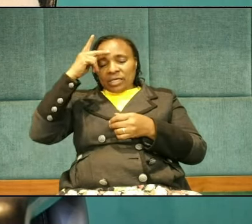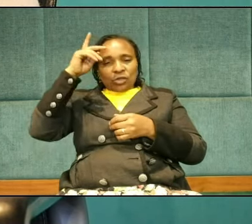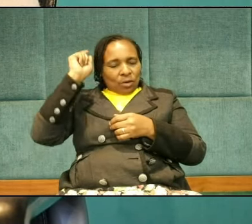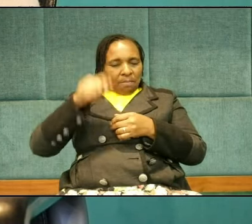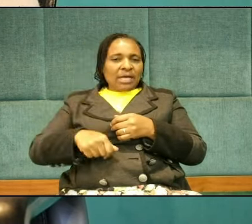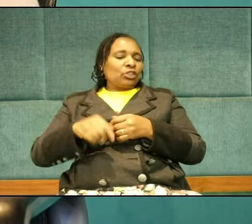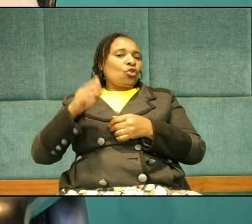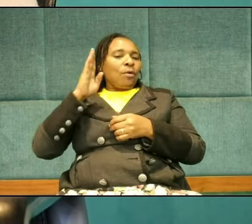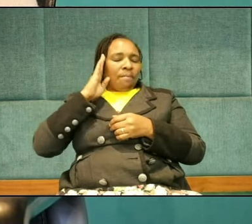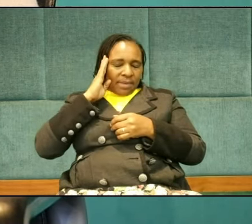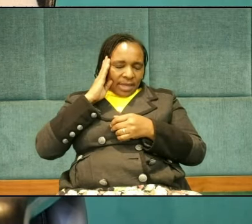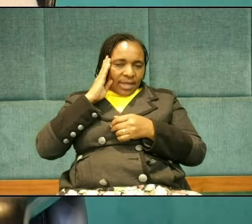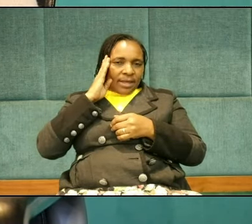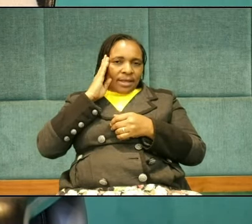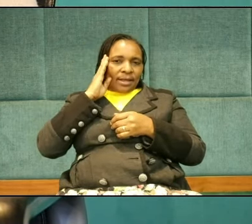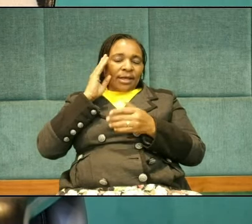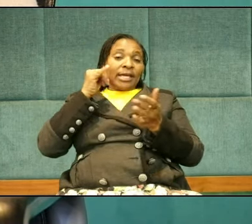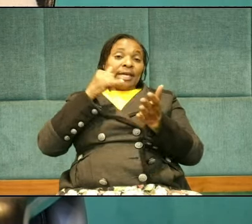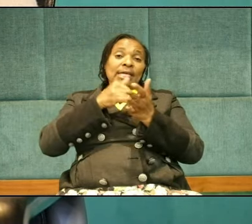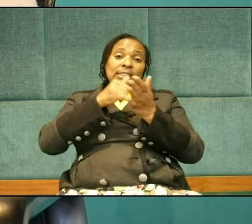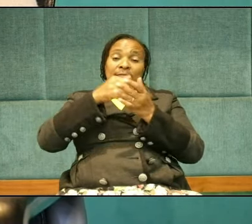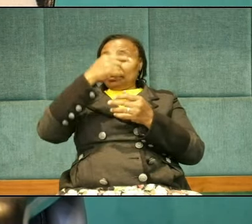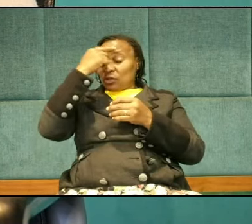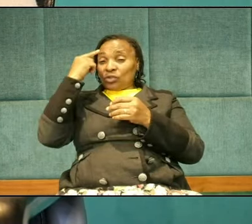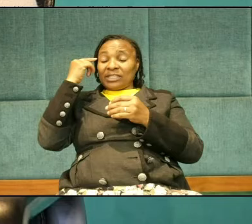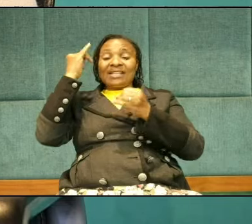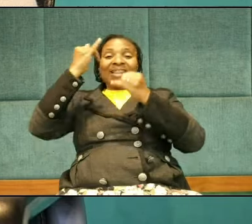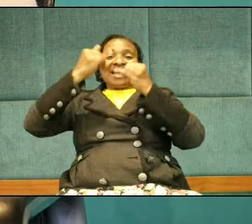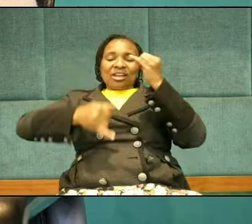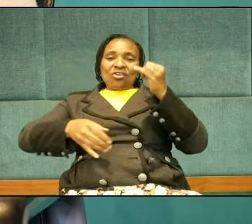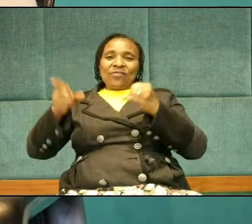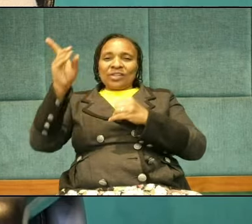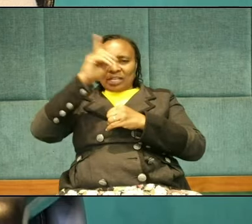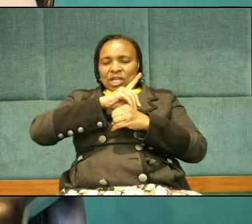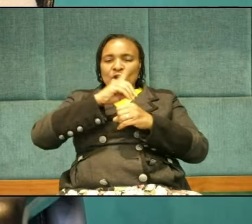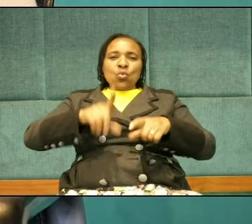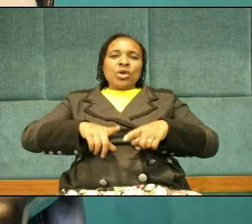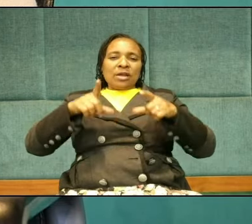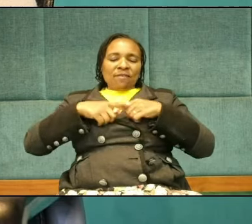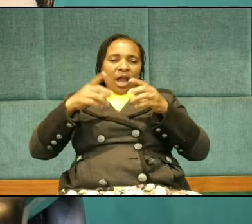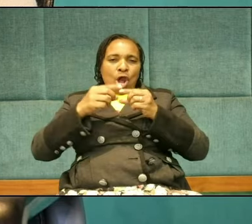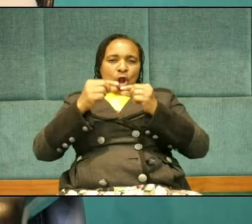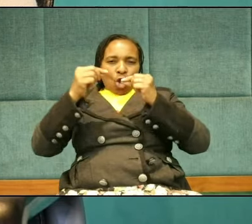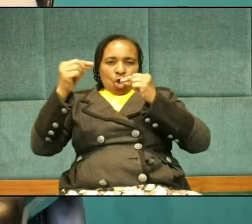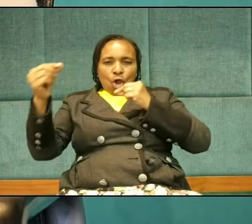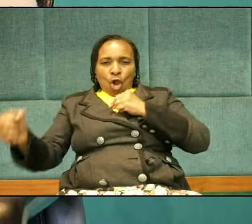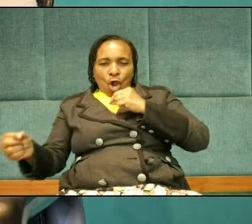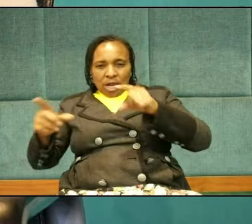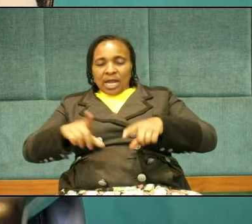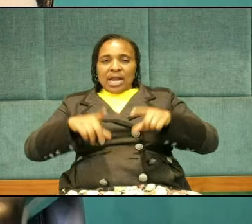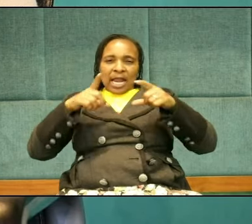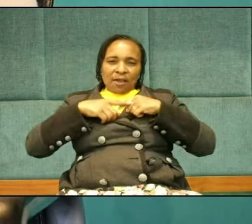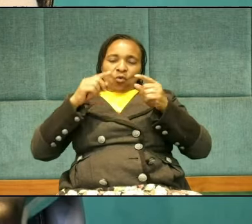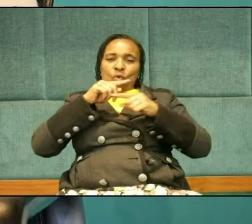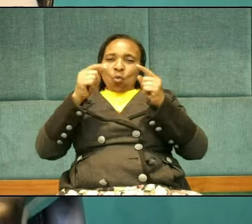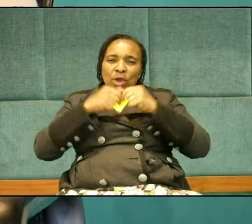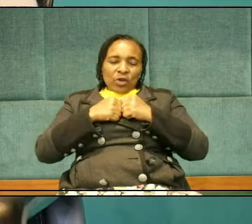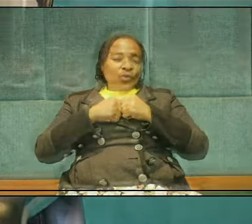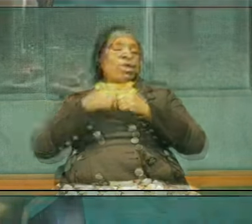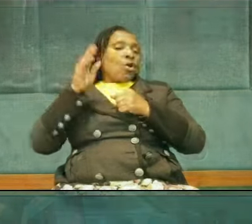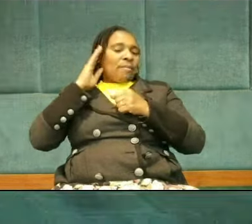should obey it, because at the end of the day, we live a long life if we obey those